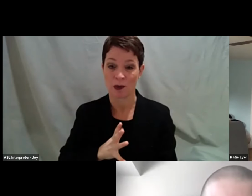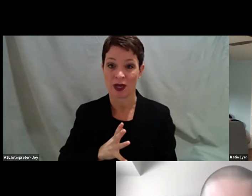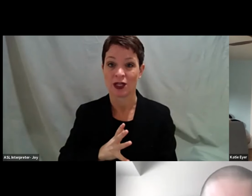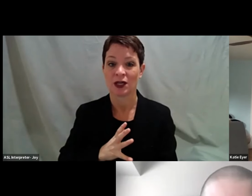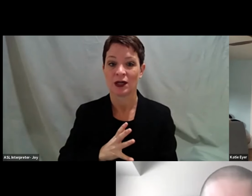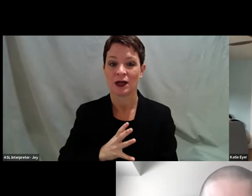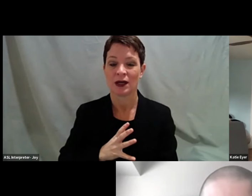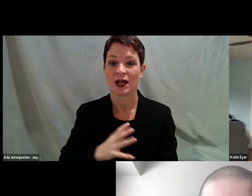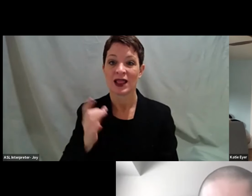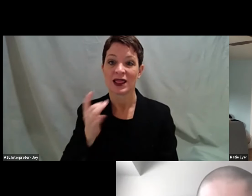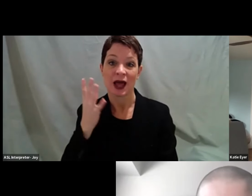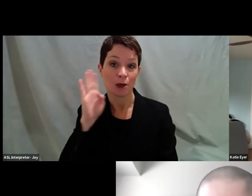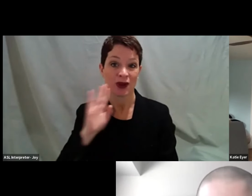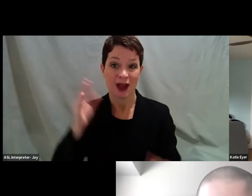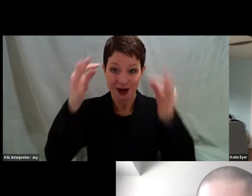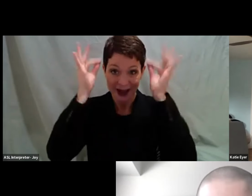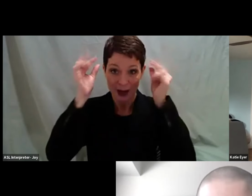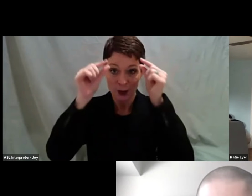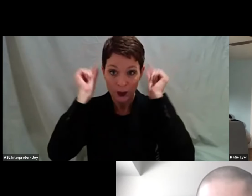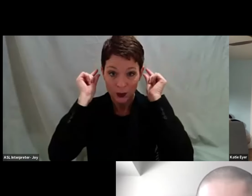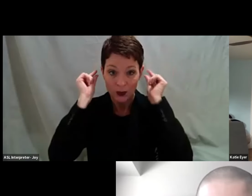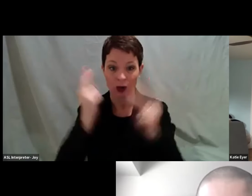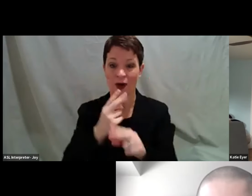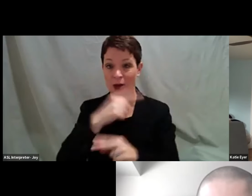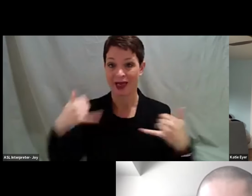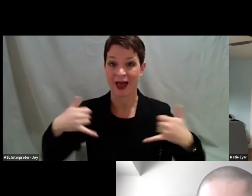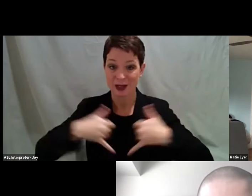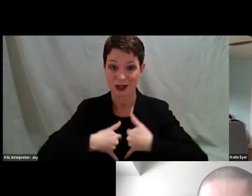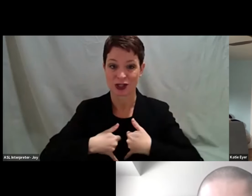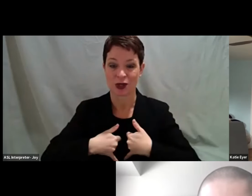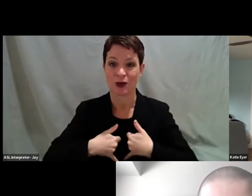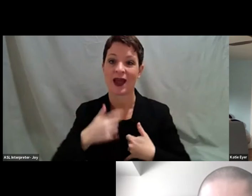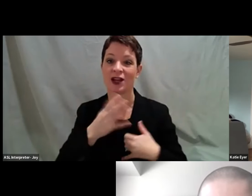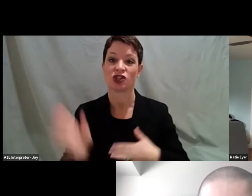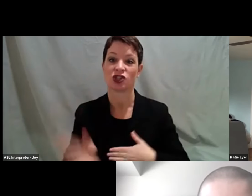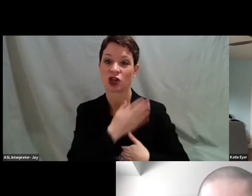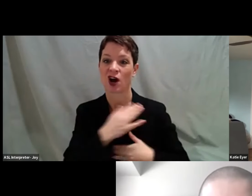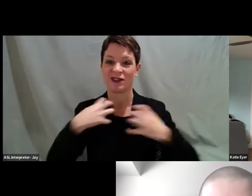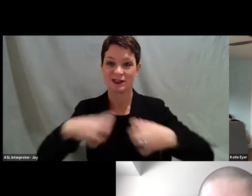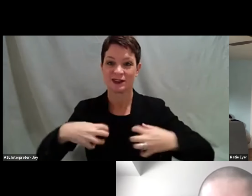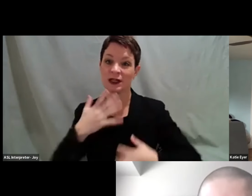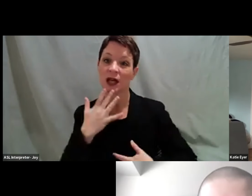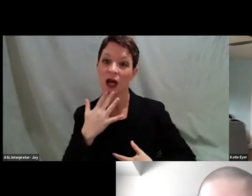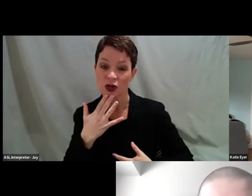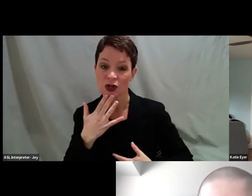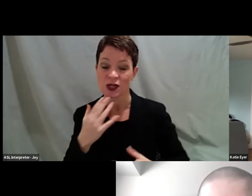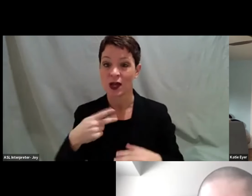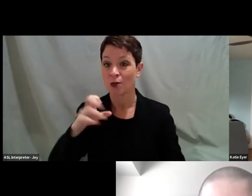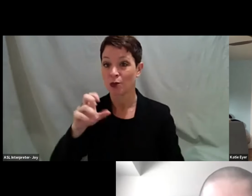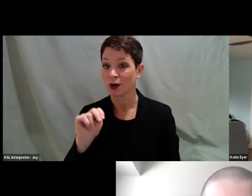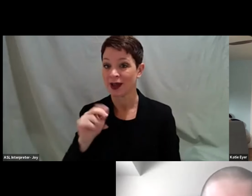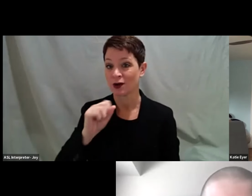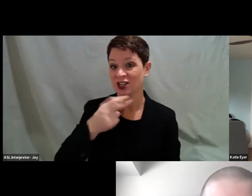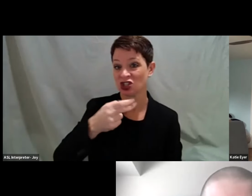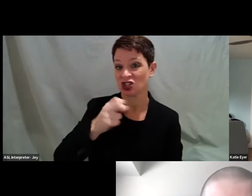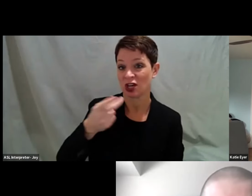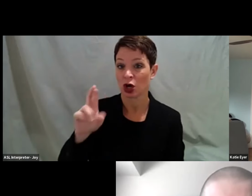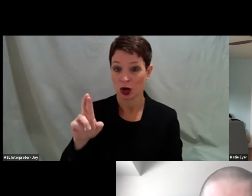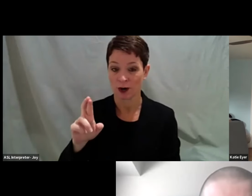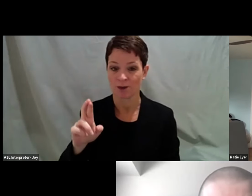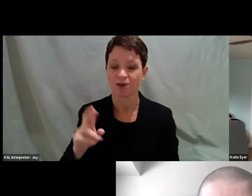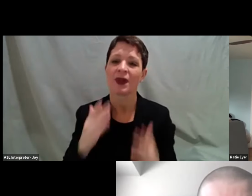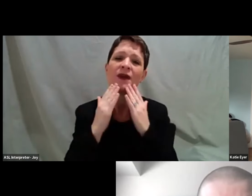short, light brown hair, wearing a black suit and a colorful scarf. My pronouns are she, her. Thank